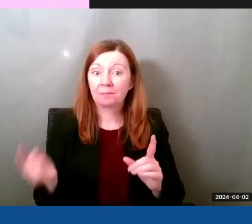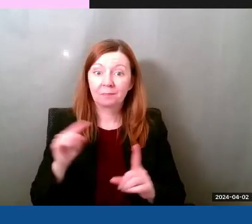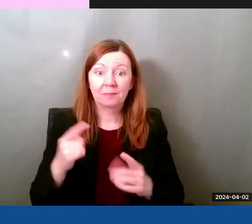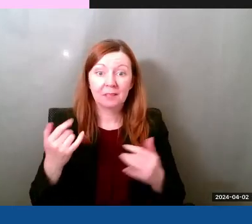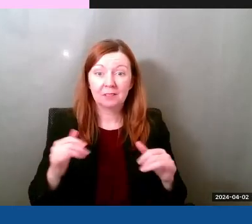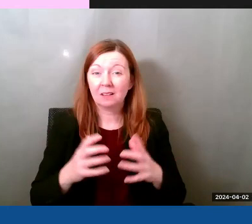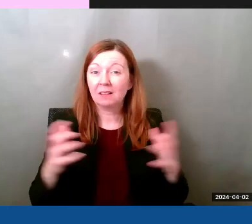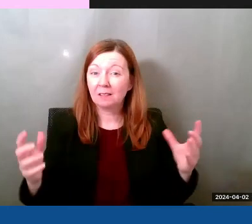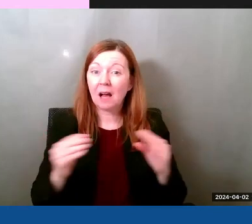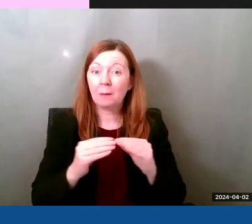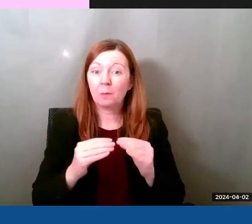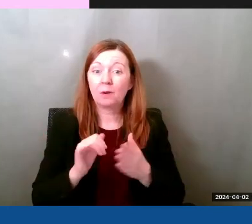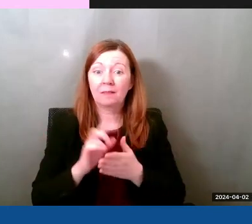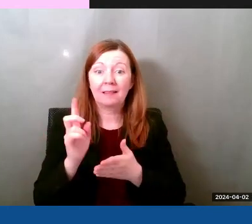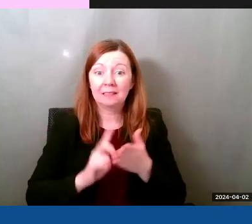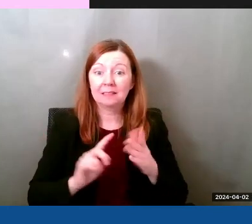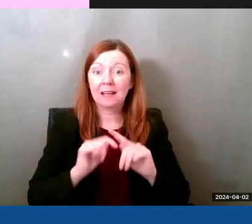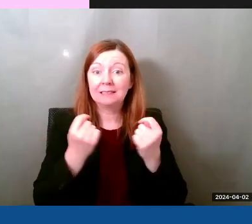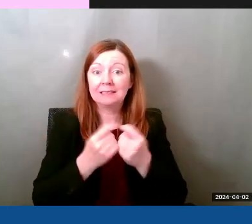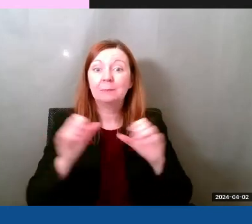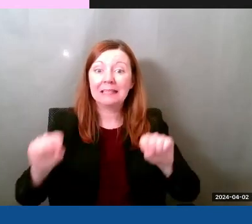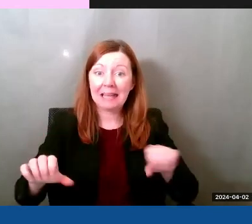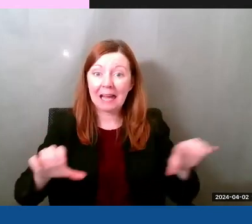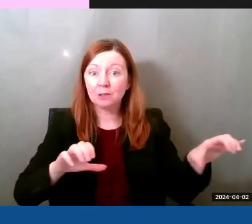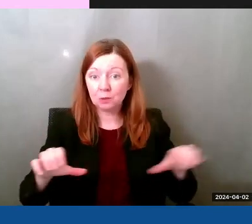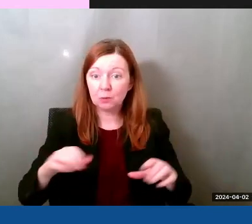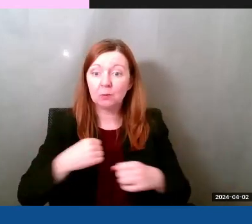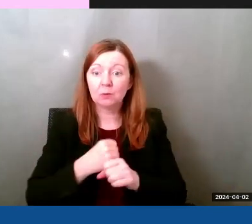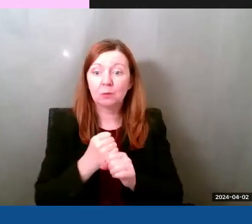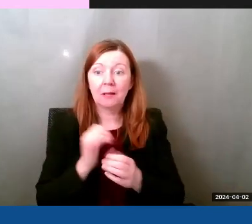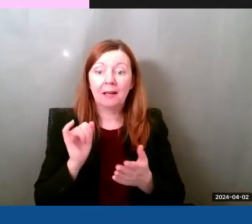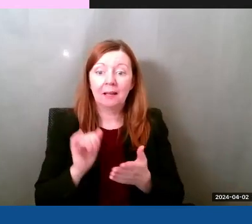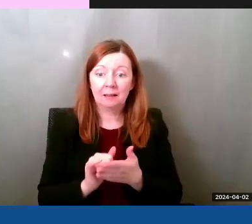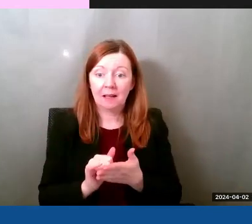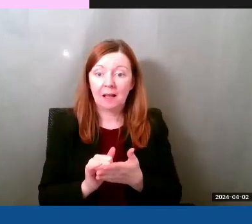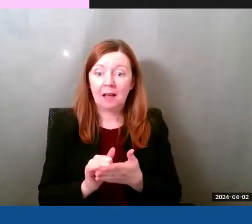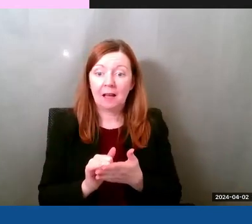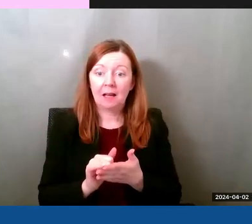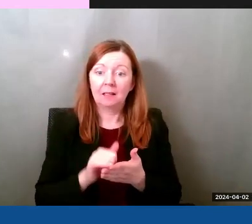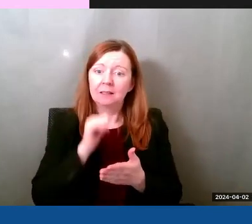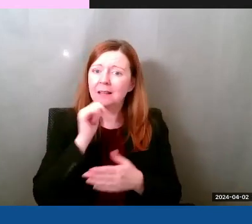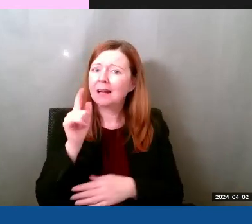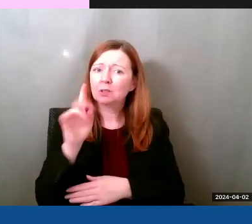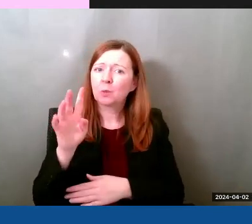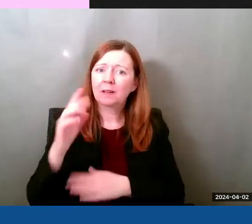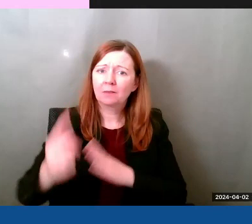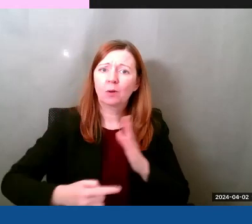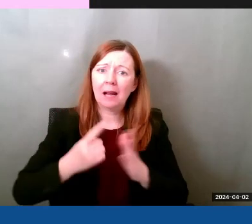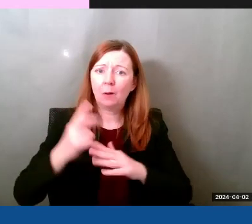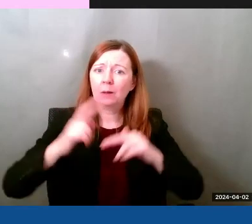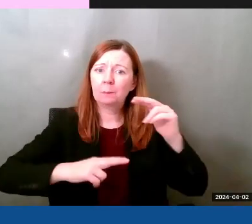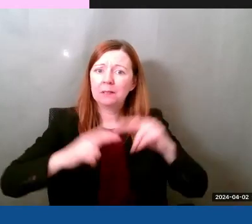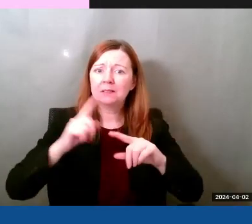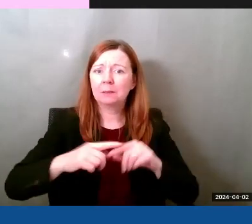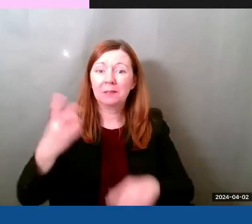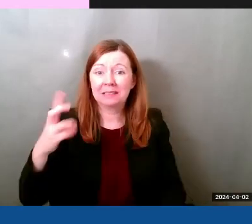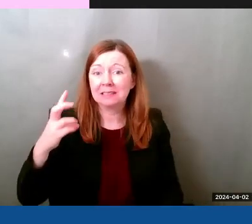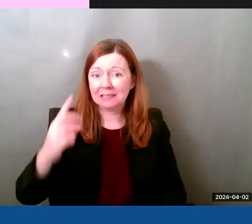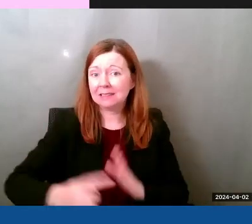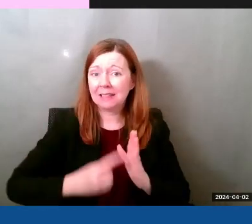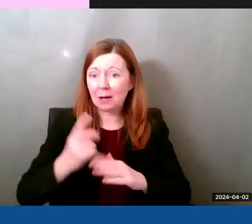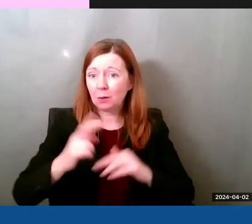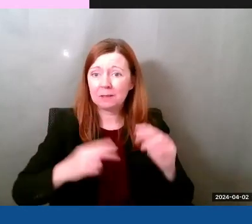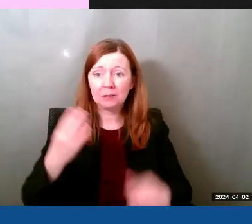lot more that the design team can do to make it a not a 24-hour building, but a 16-hour building